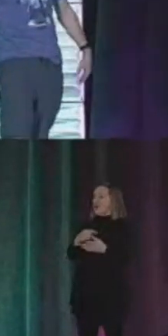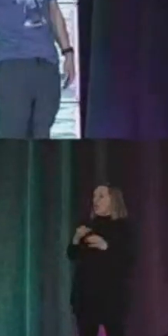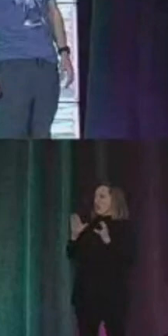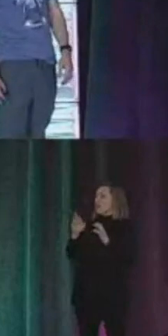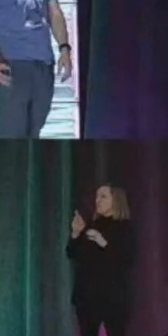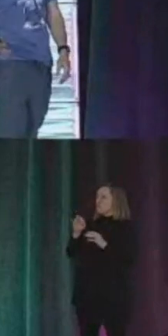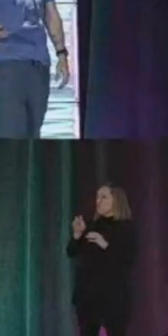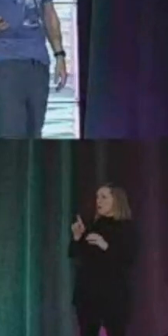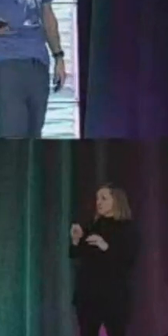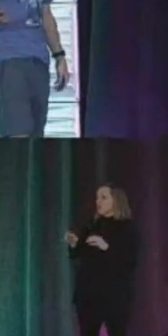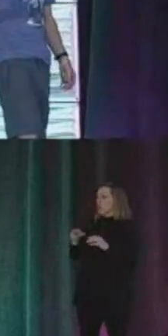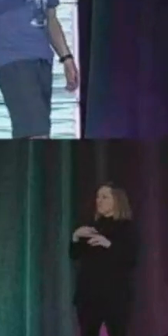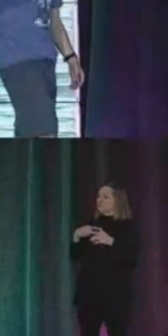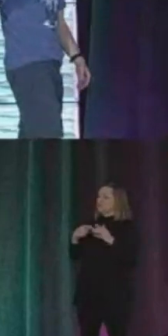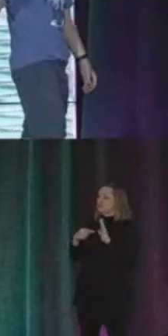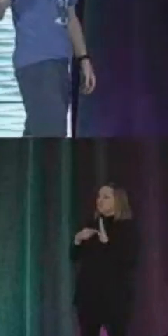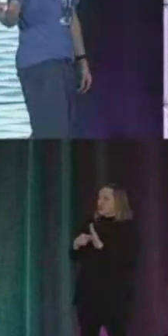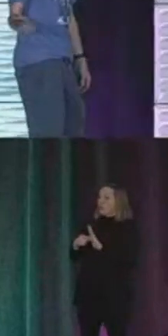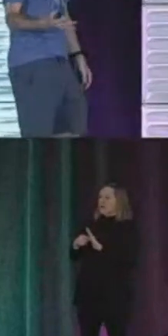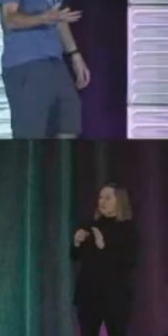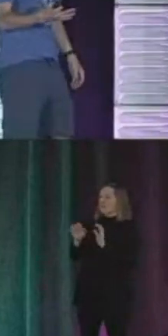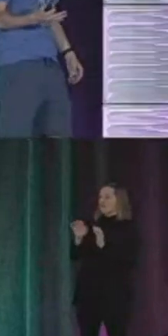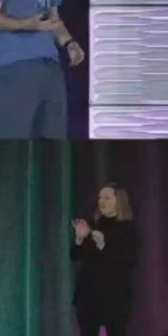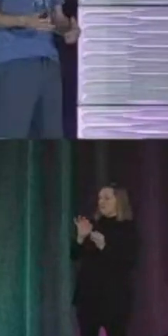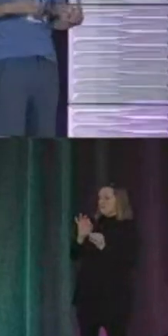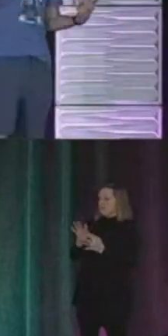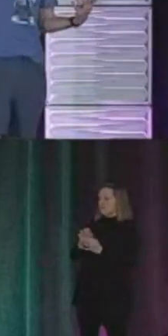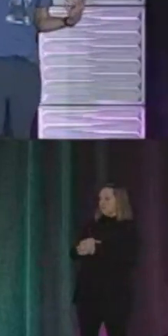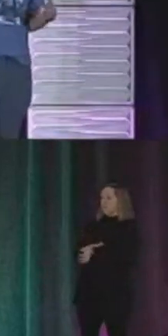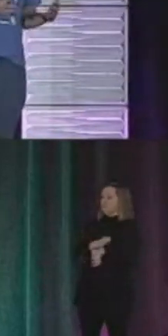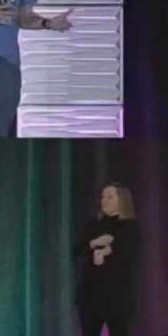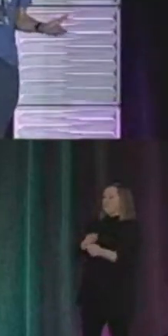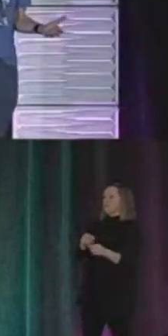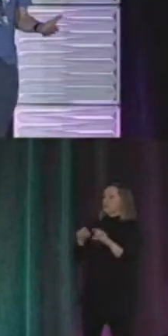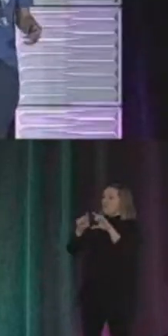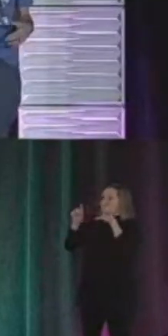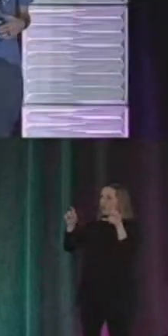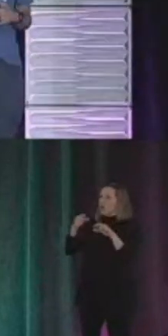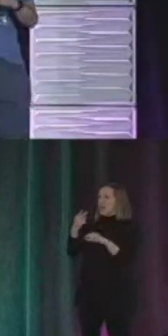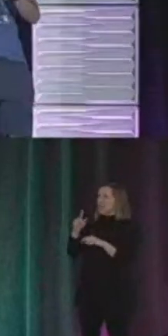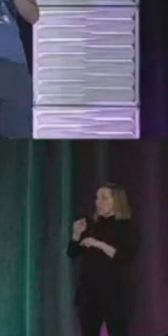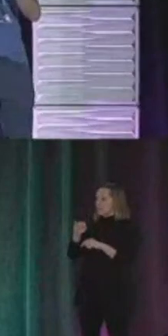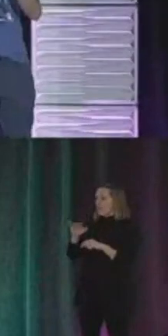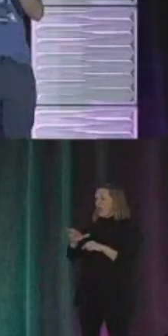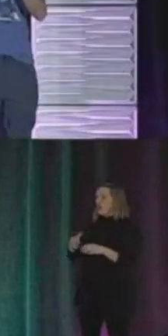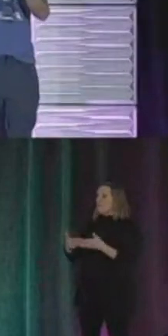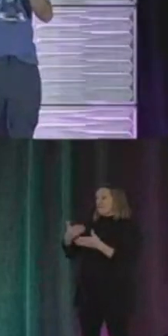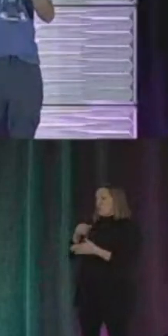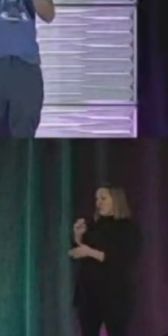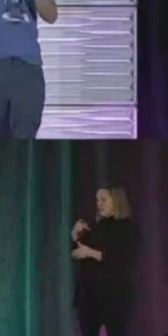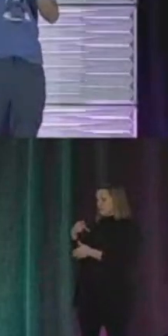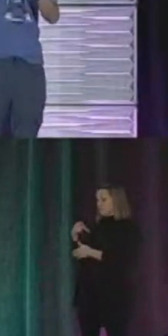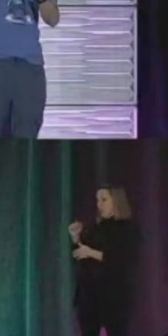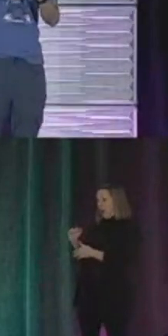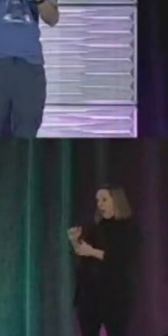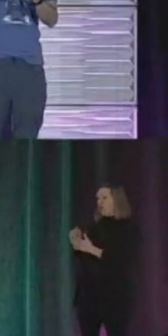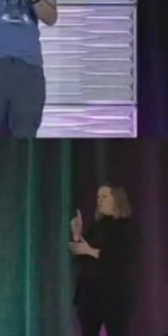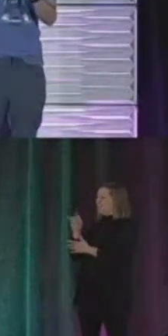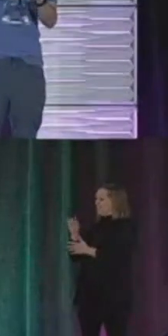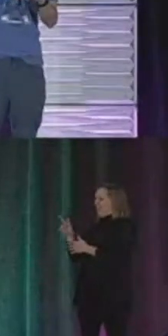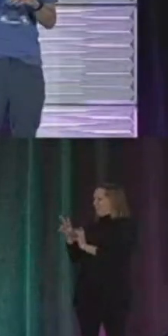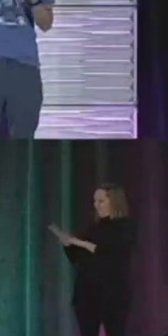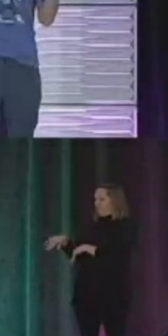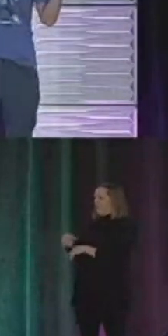showing some UI feedback. And then the browser renders that HTML, which in the early days of spas was literally just like a div that had ID root